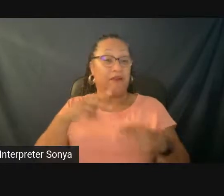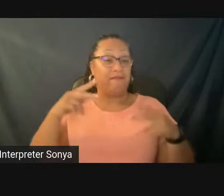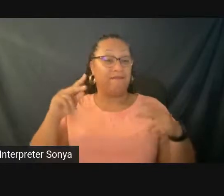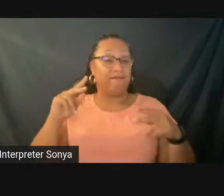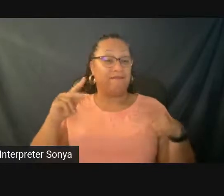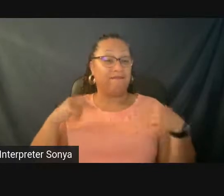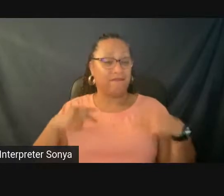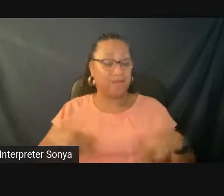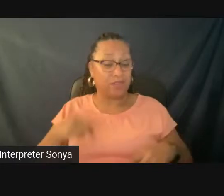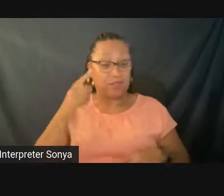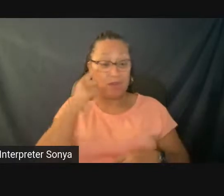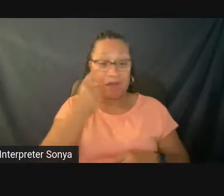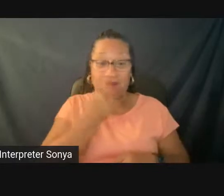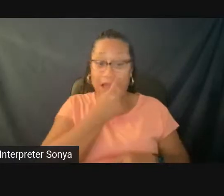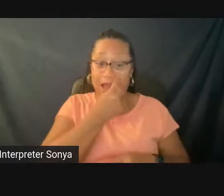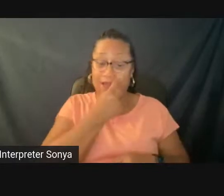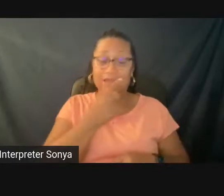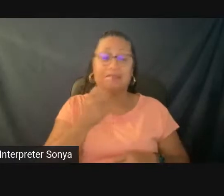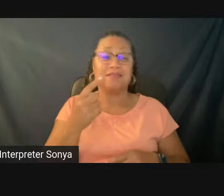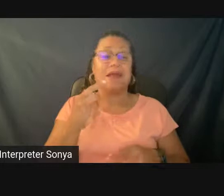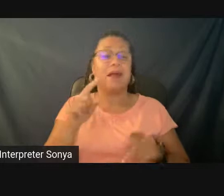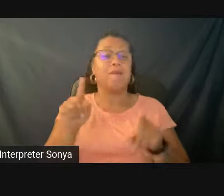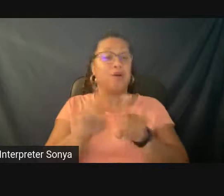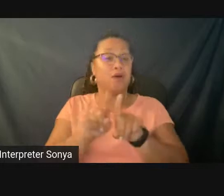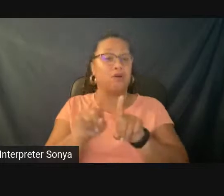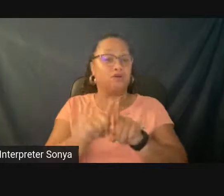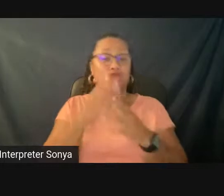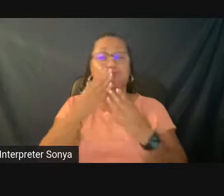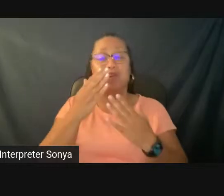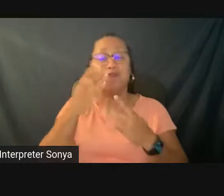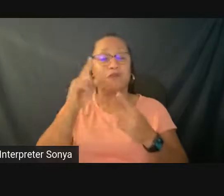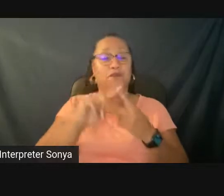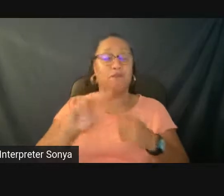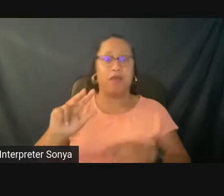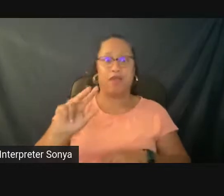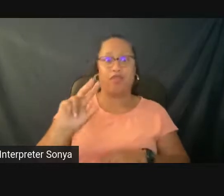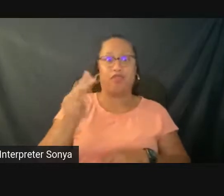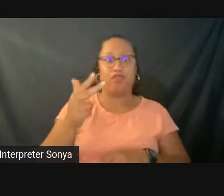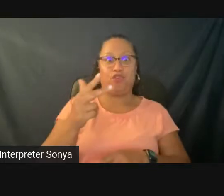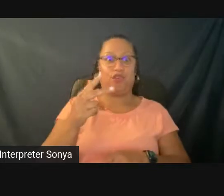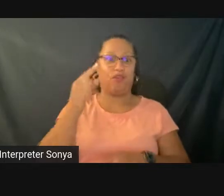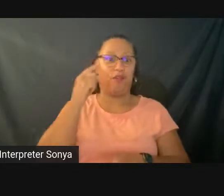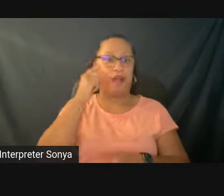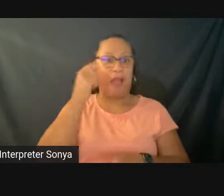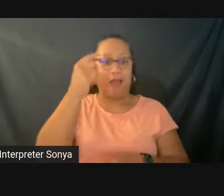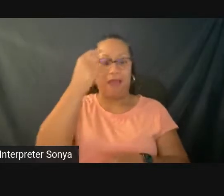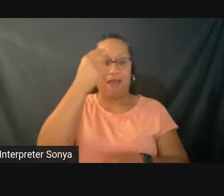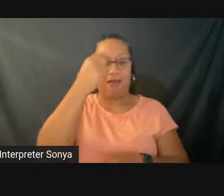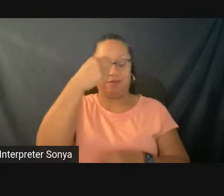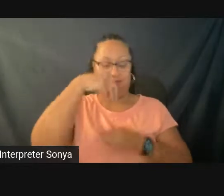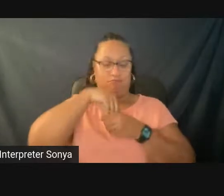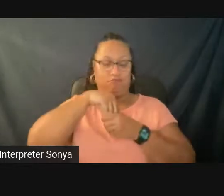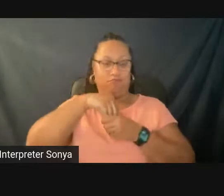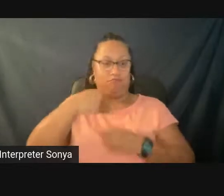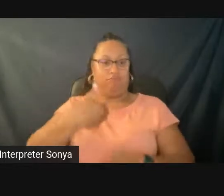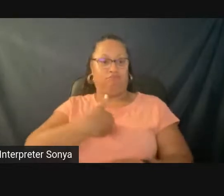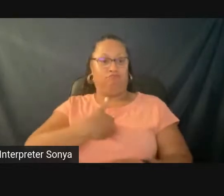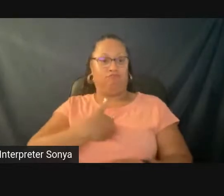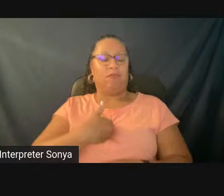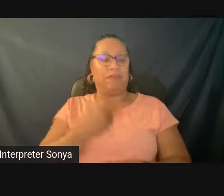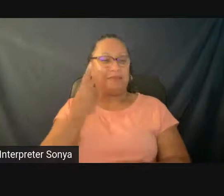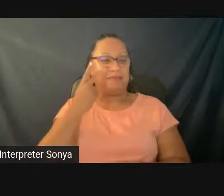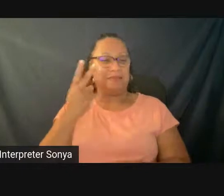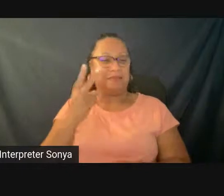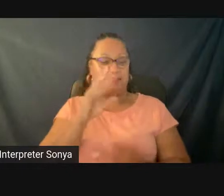world, I'm grateful for my third eye that sees the perfection of each circumstance